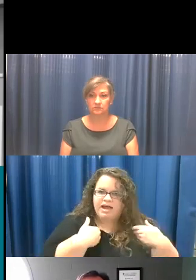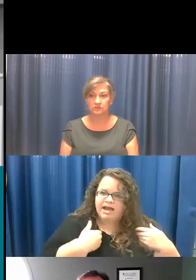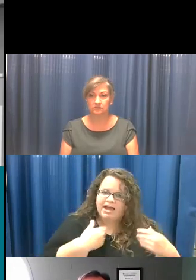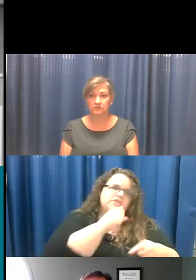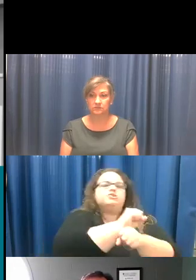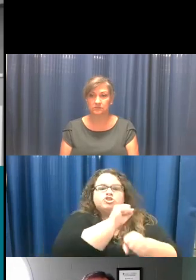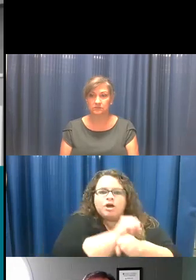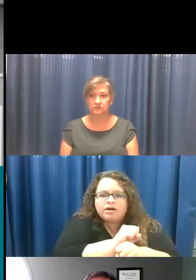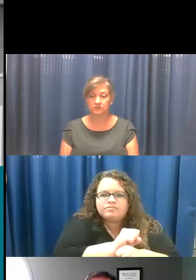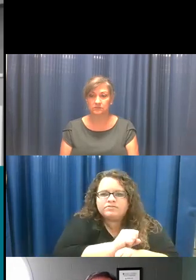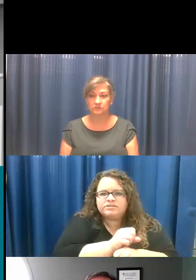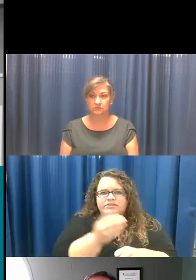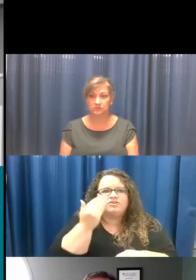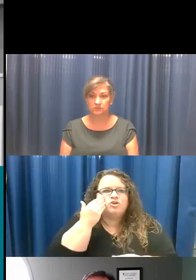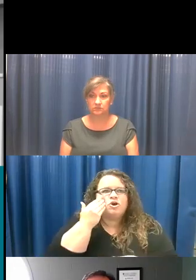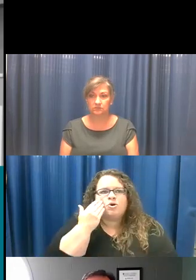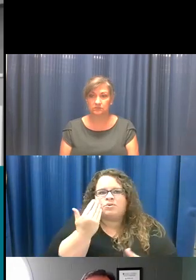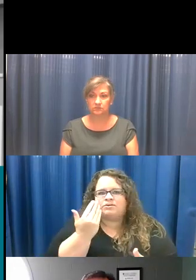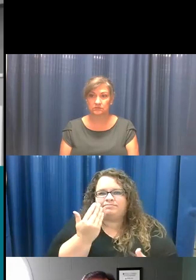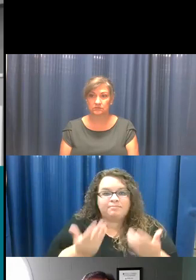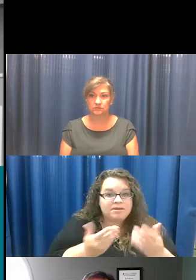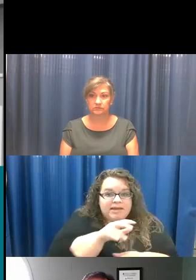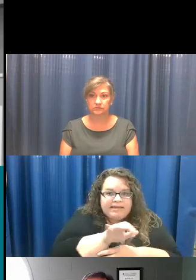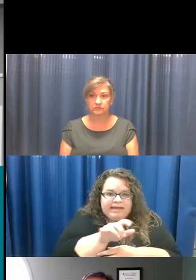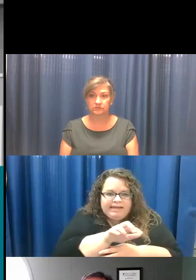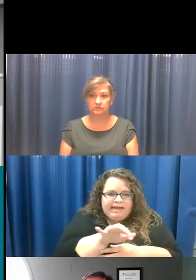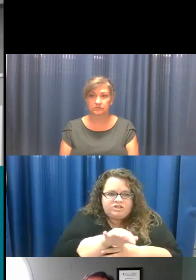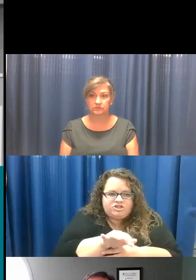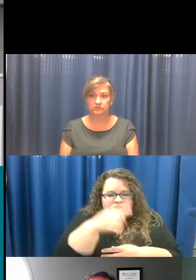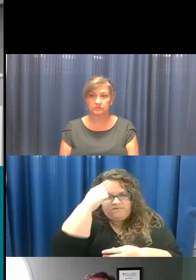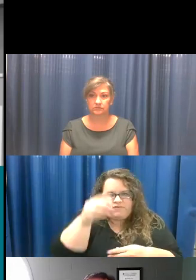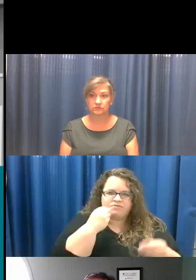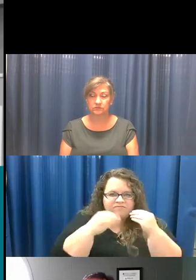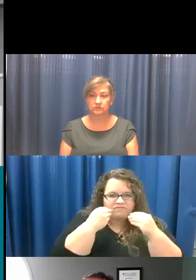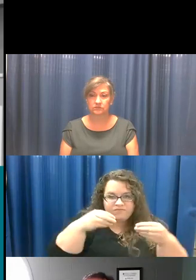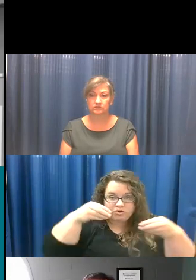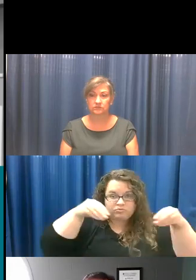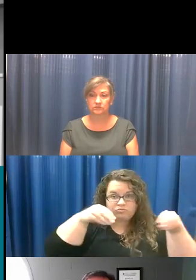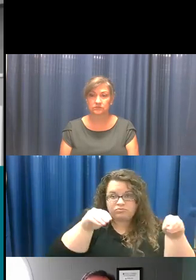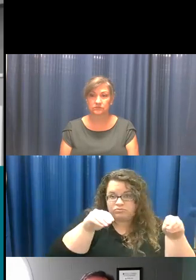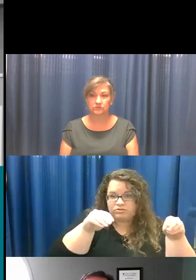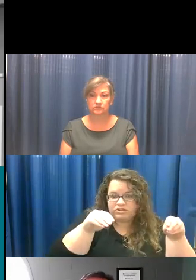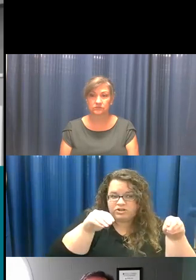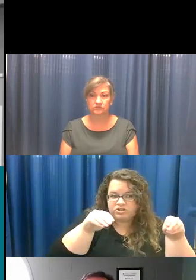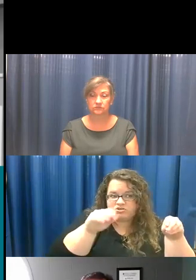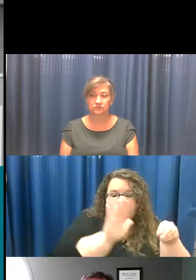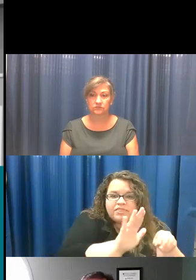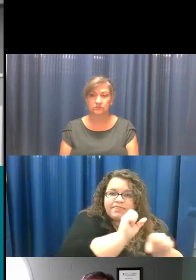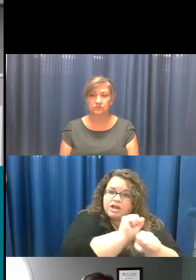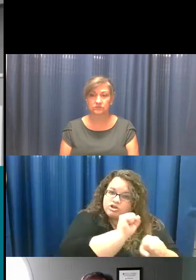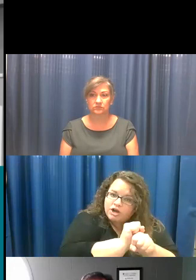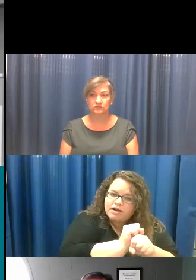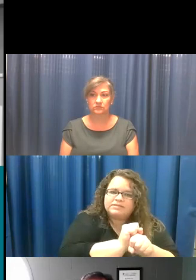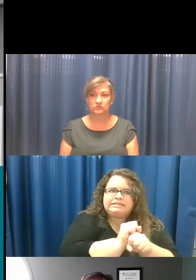front lines, being, for example, a cashier at a grocery store. And so their jobs were often much